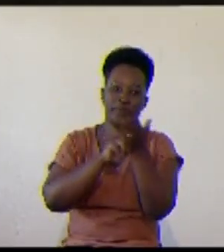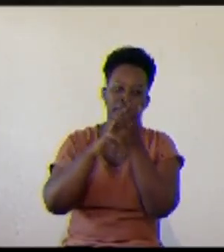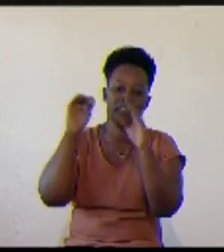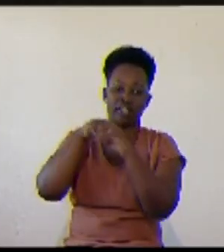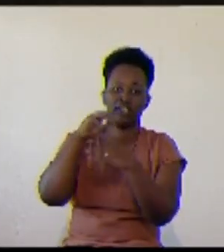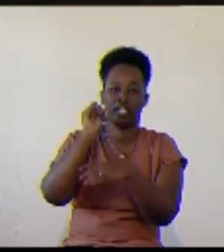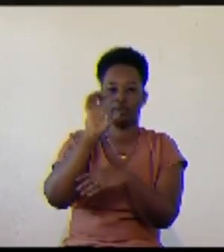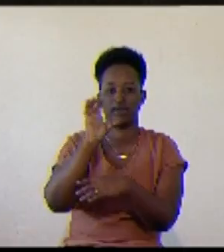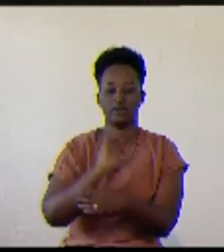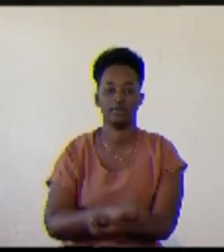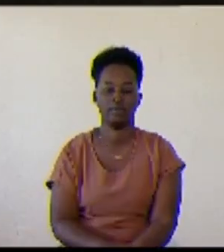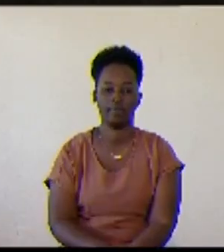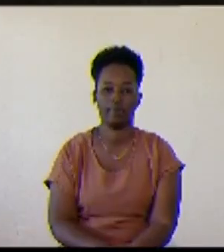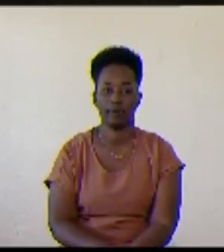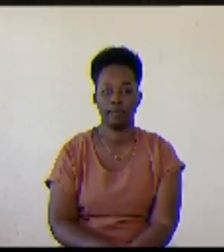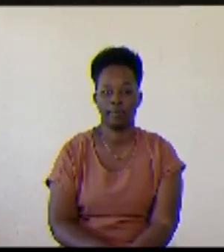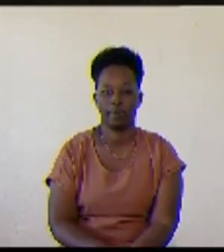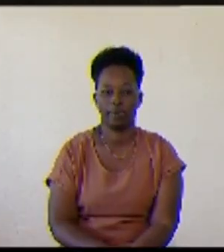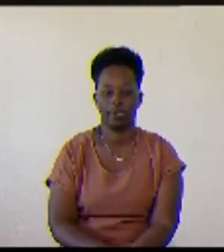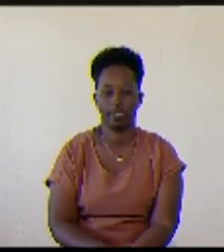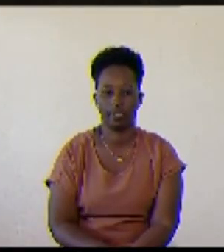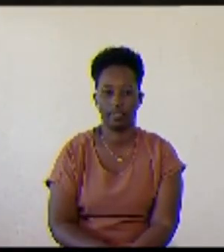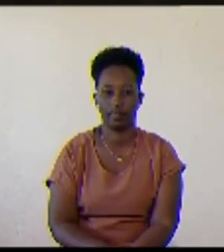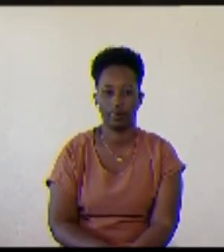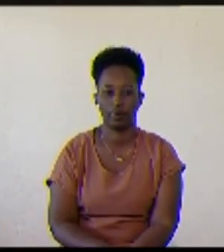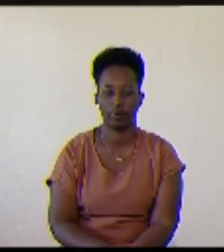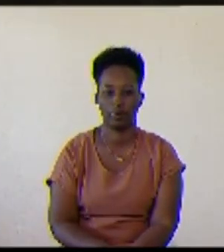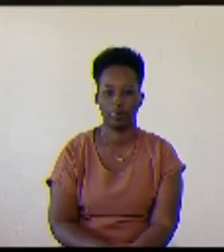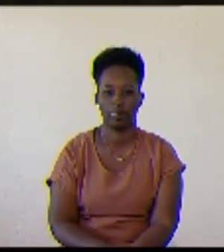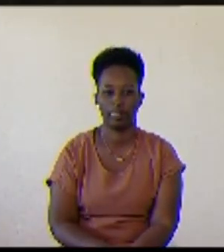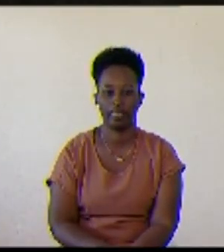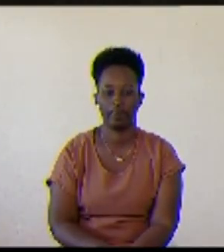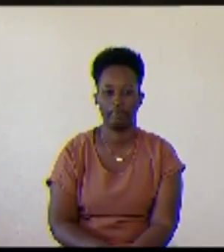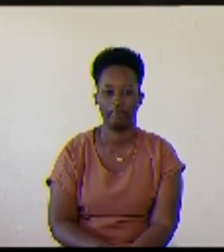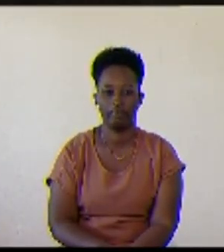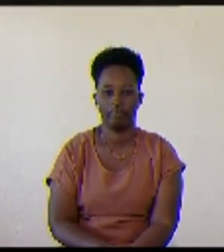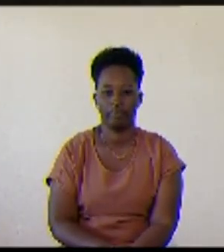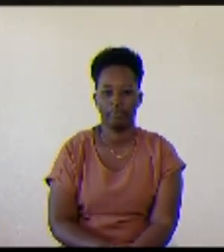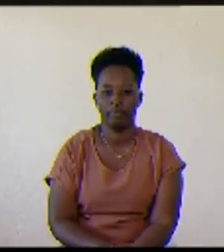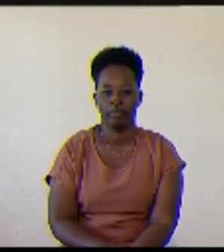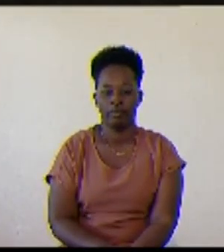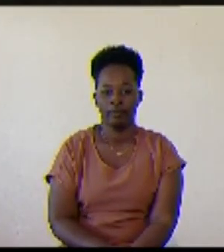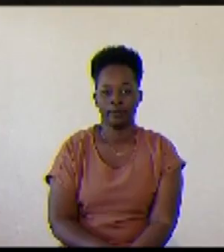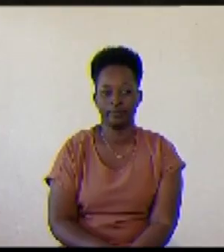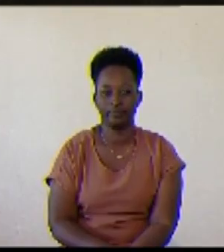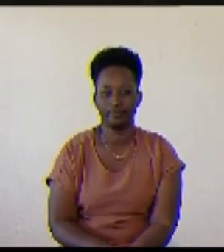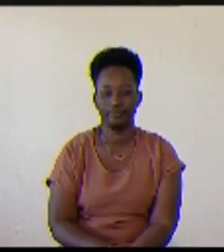function. Then our marginal cost will be 30 into 10